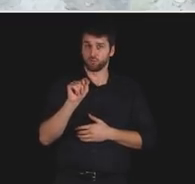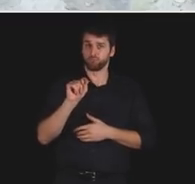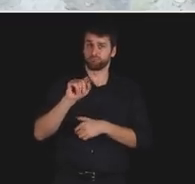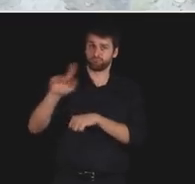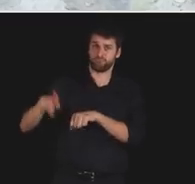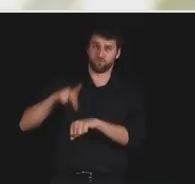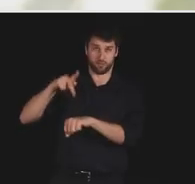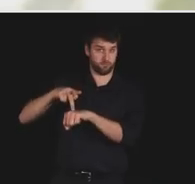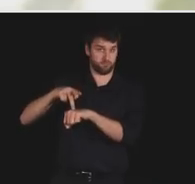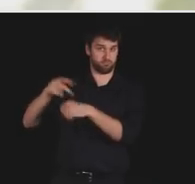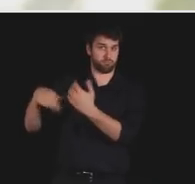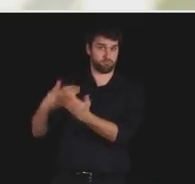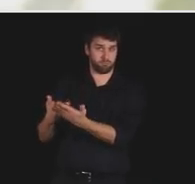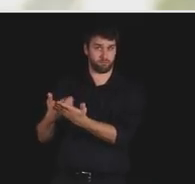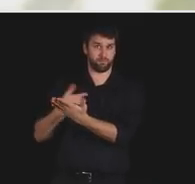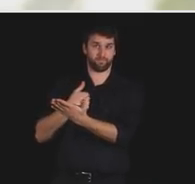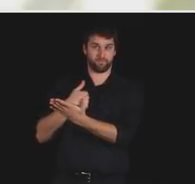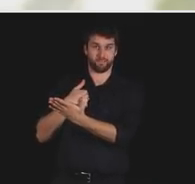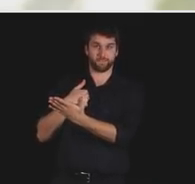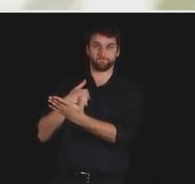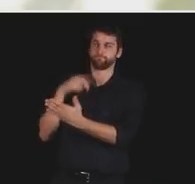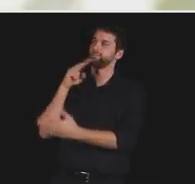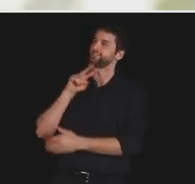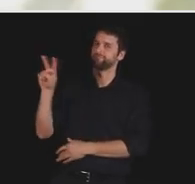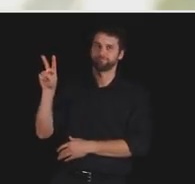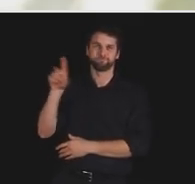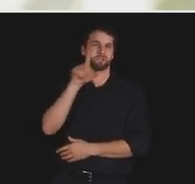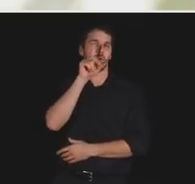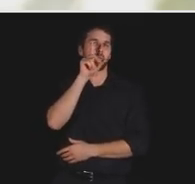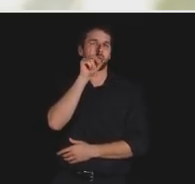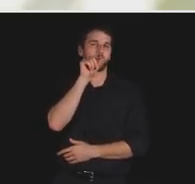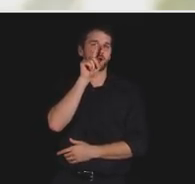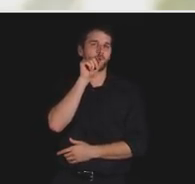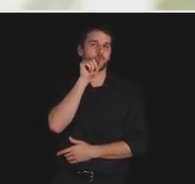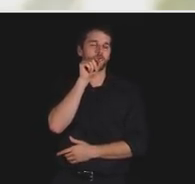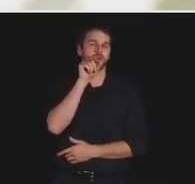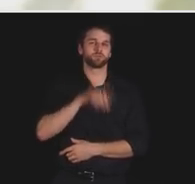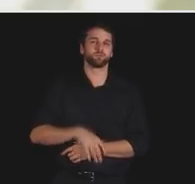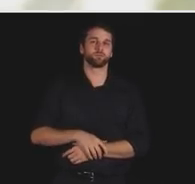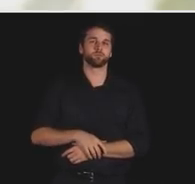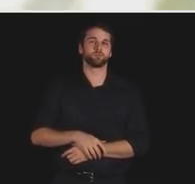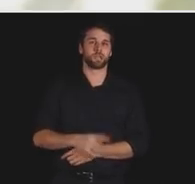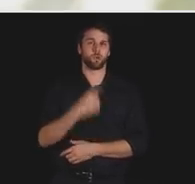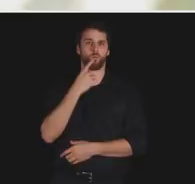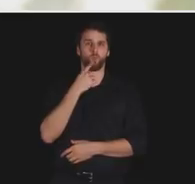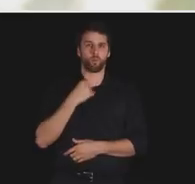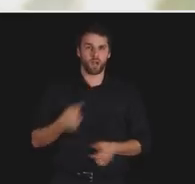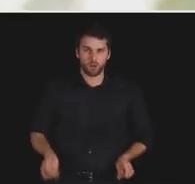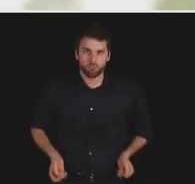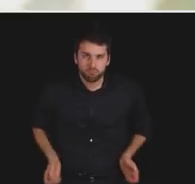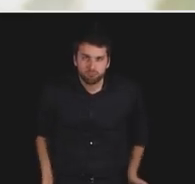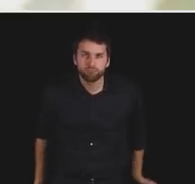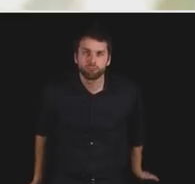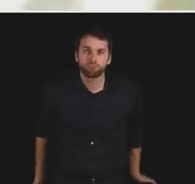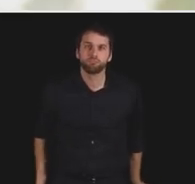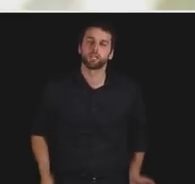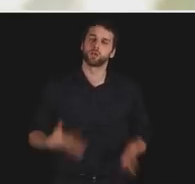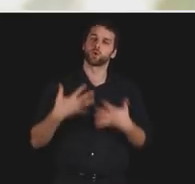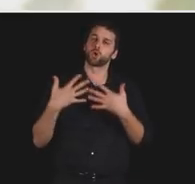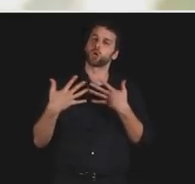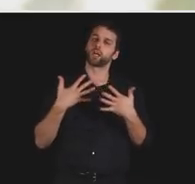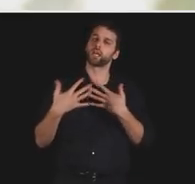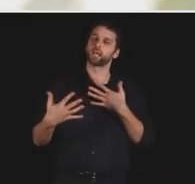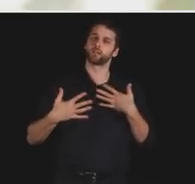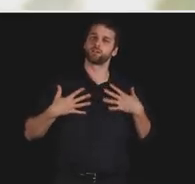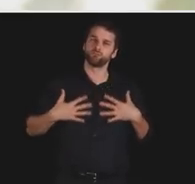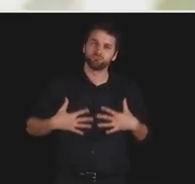across this little bird. It's got red underneath the tail, grayish breast and underbelly, black